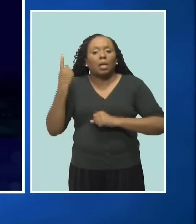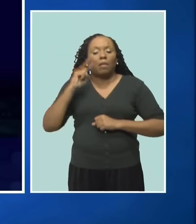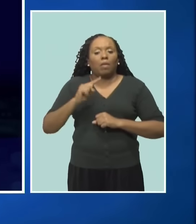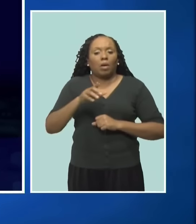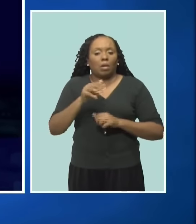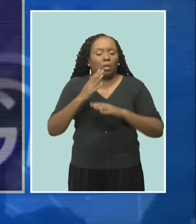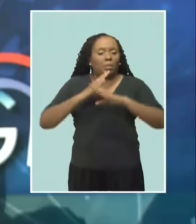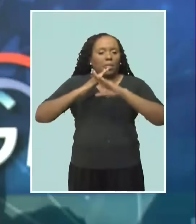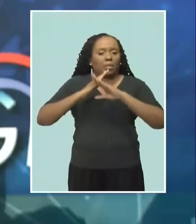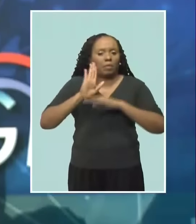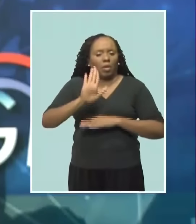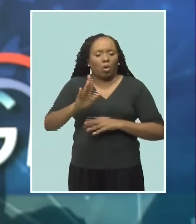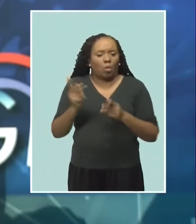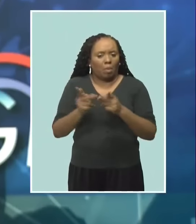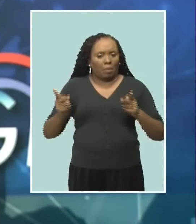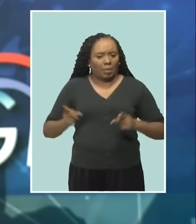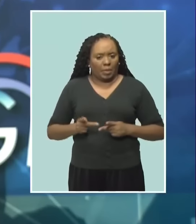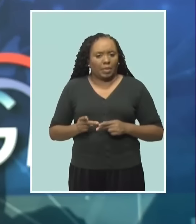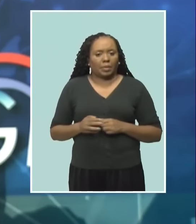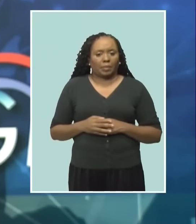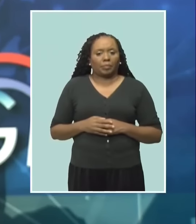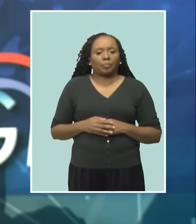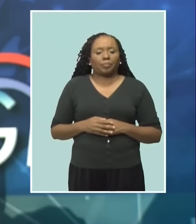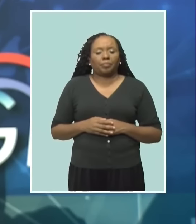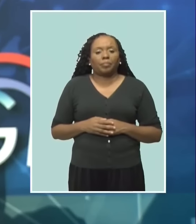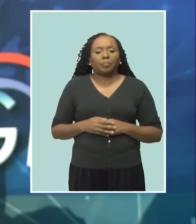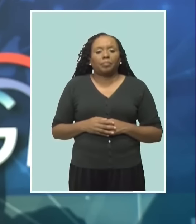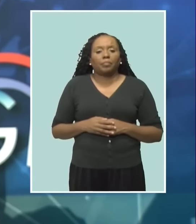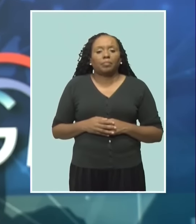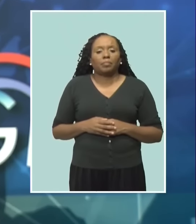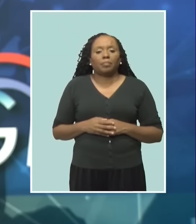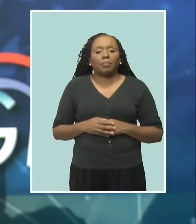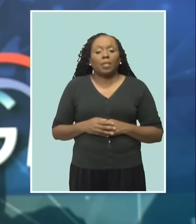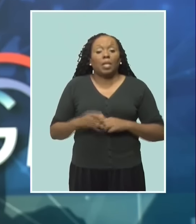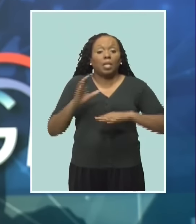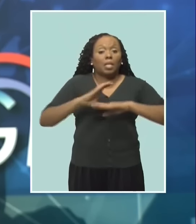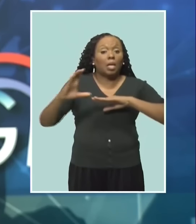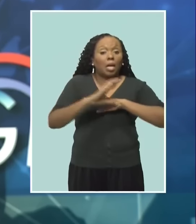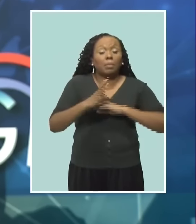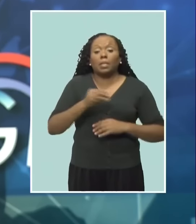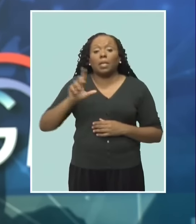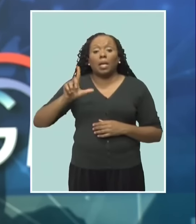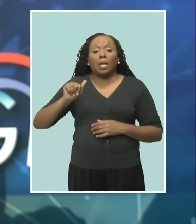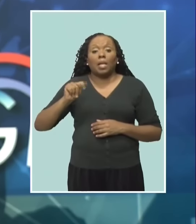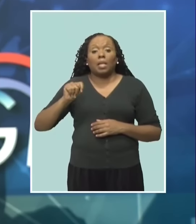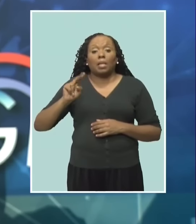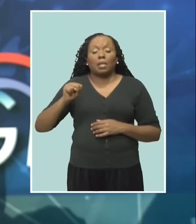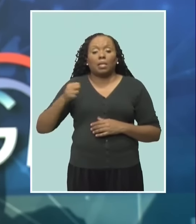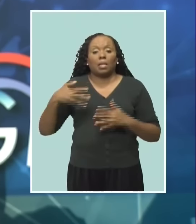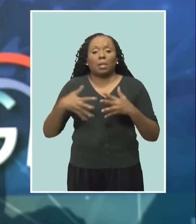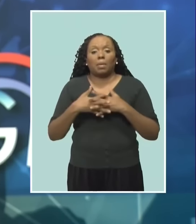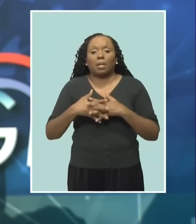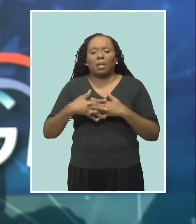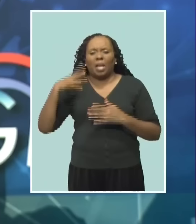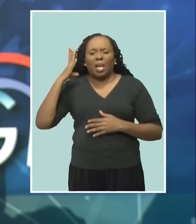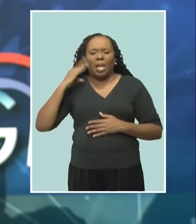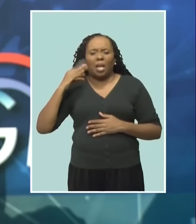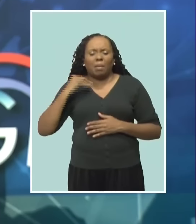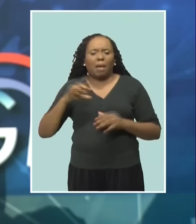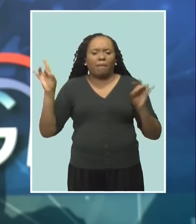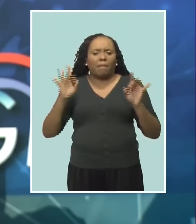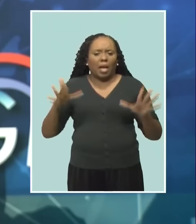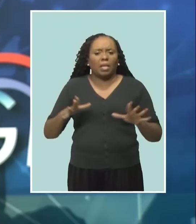protection. With violence a pressing issue for the Caribbean and Latin America, Prime Minister Mia Amor Motley is calling